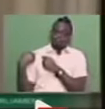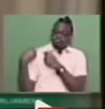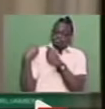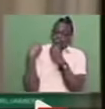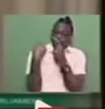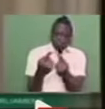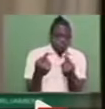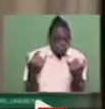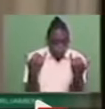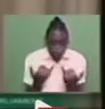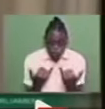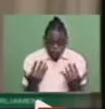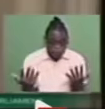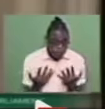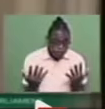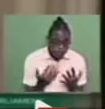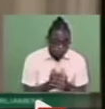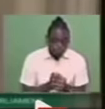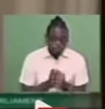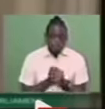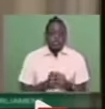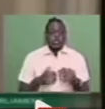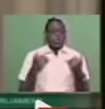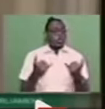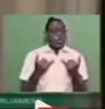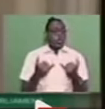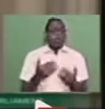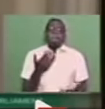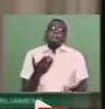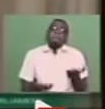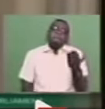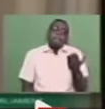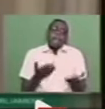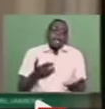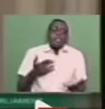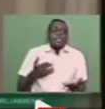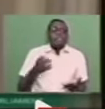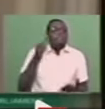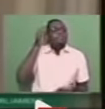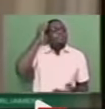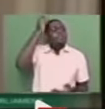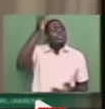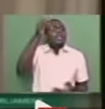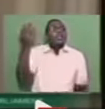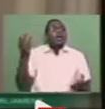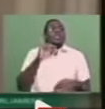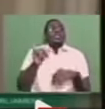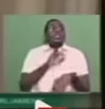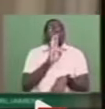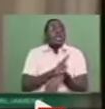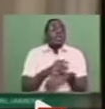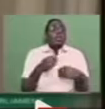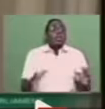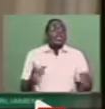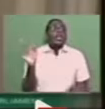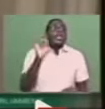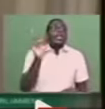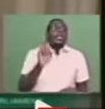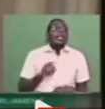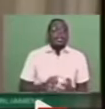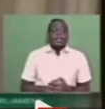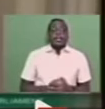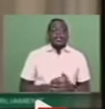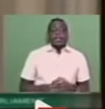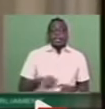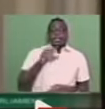we now face the possible retrenchment, job losses at WASA, at TNTech, used car industry, National Petroleum,